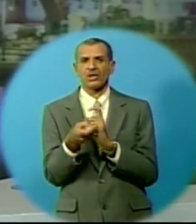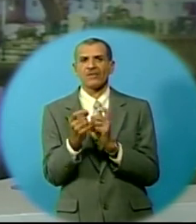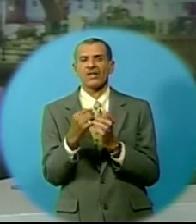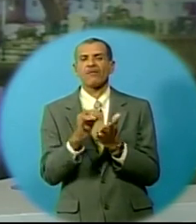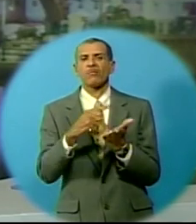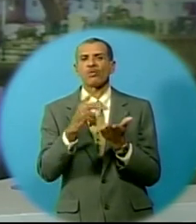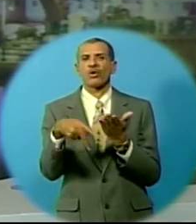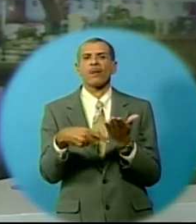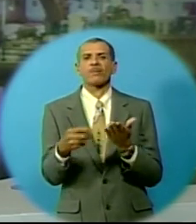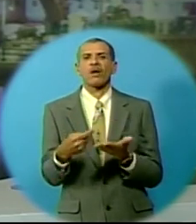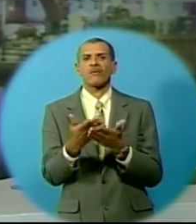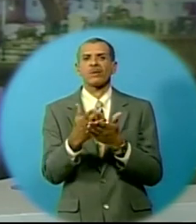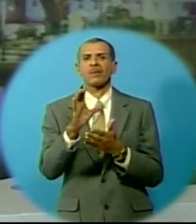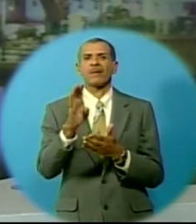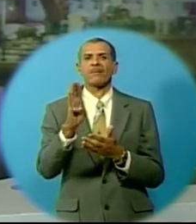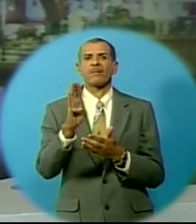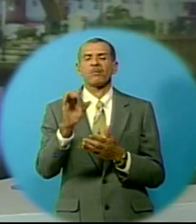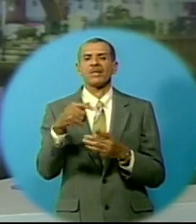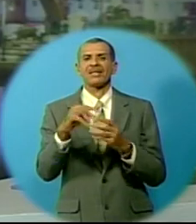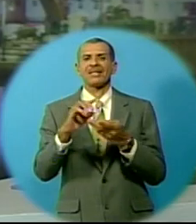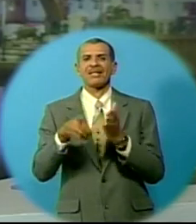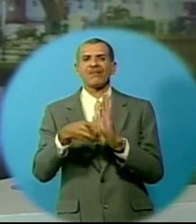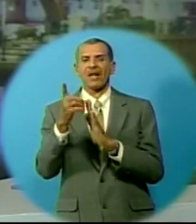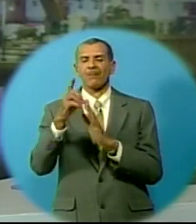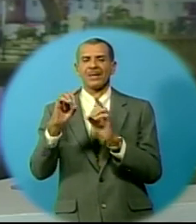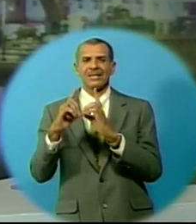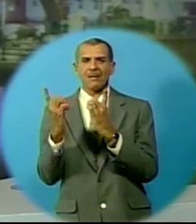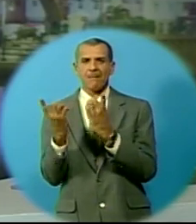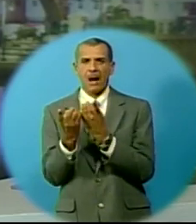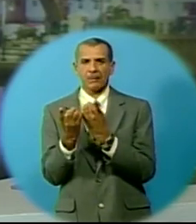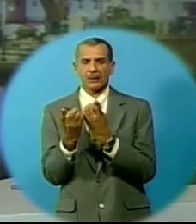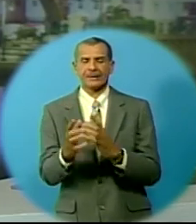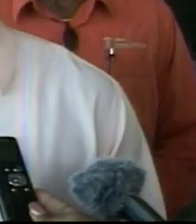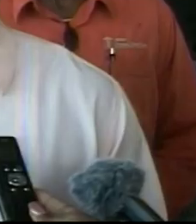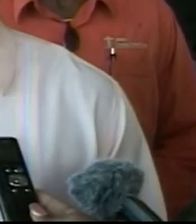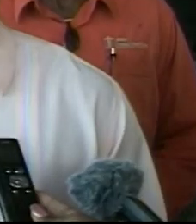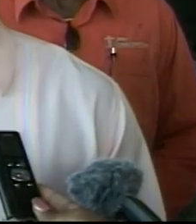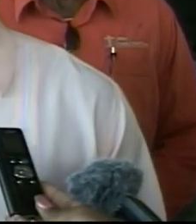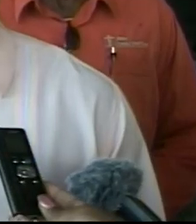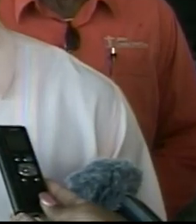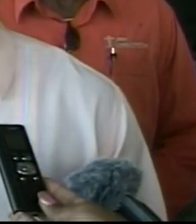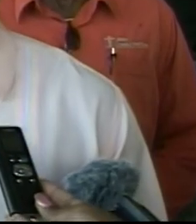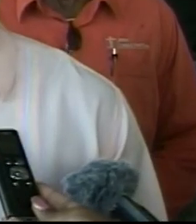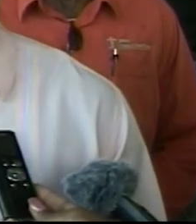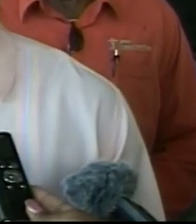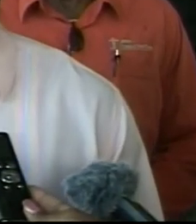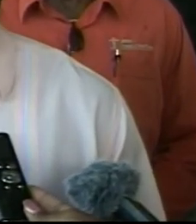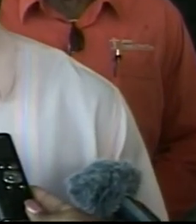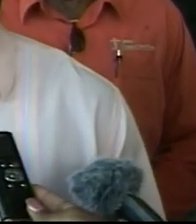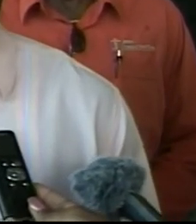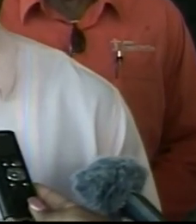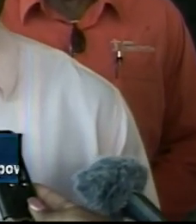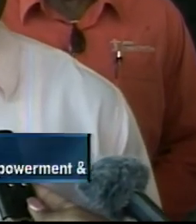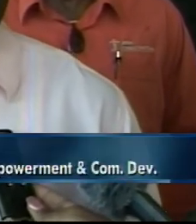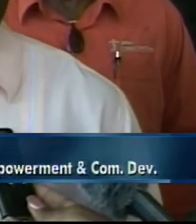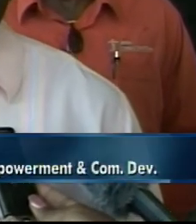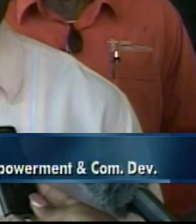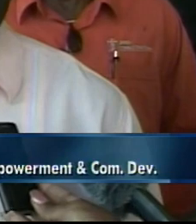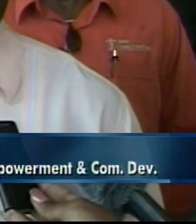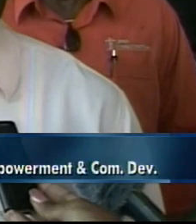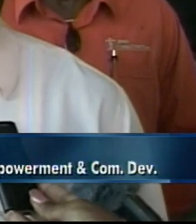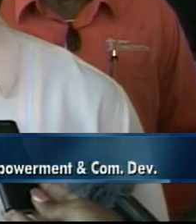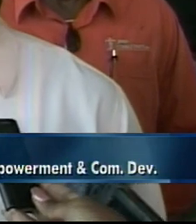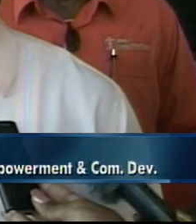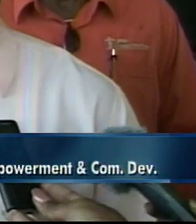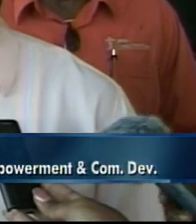the programs offered by the Community Development Department. I believe we will have to refashion, retail and recalibrate some of what we're